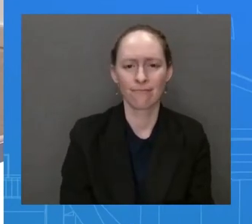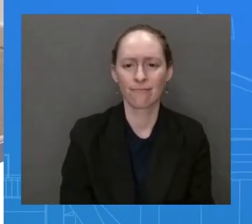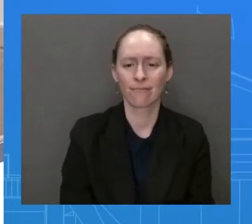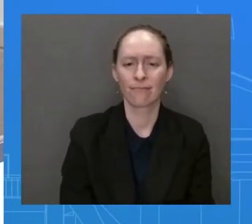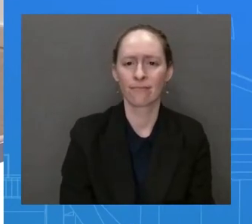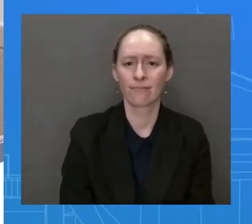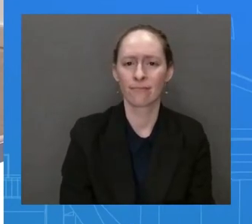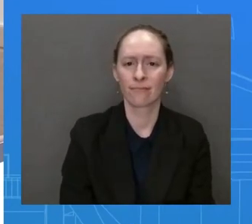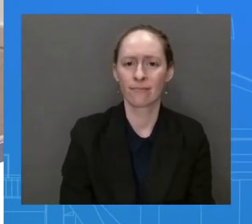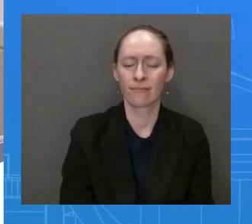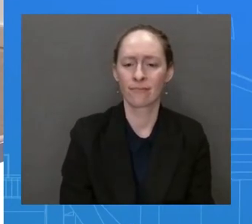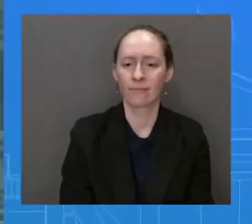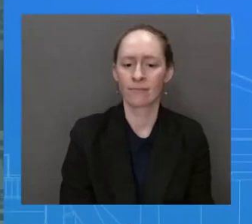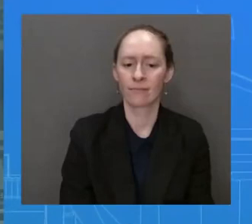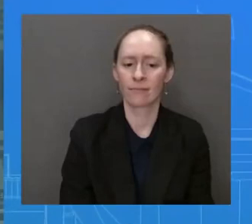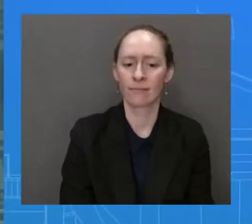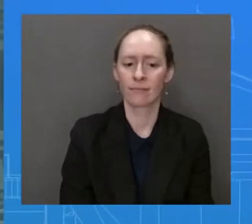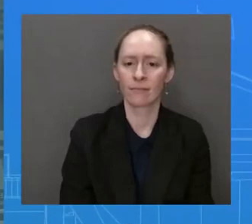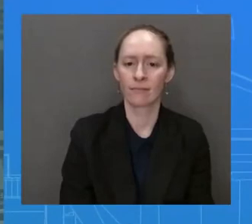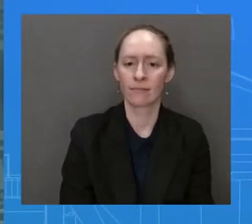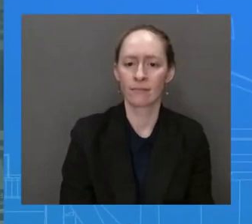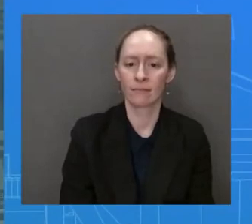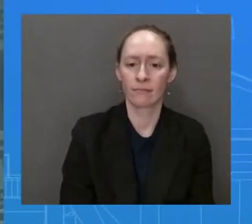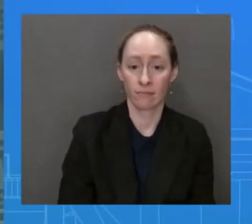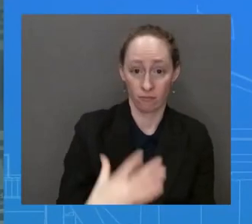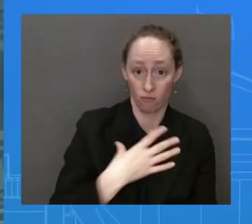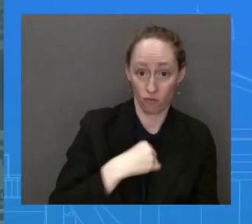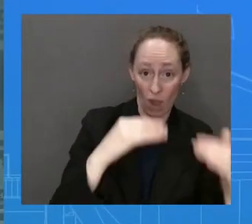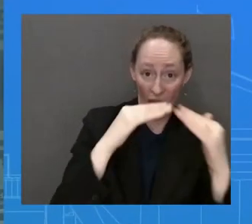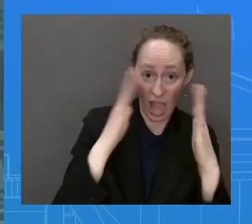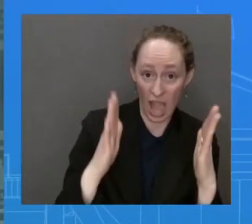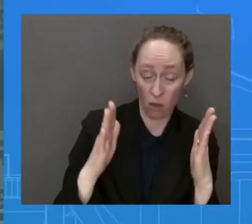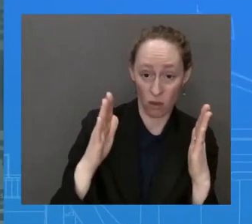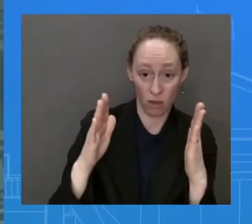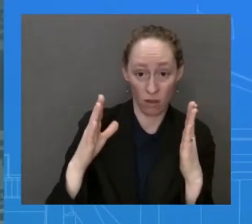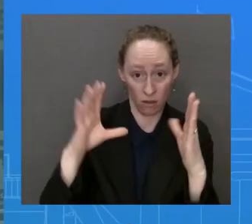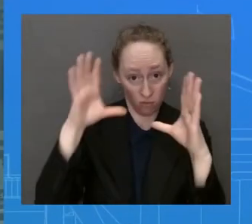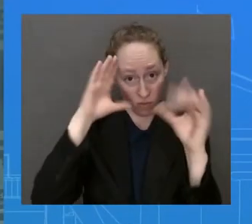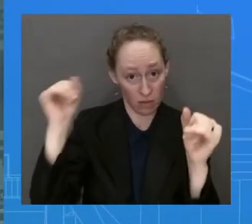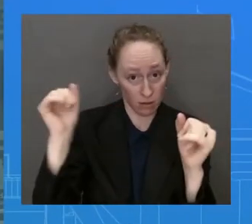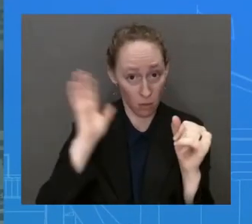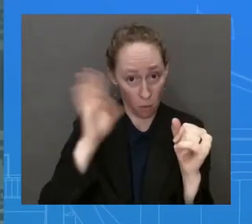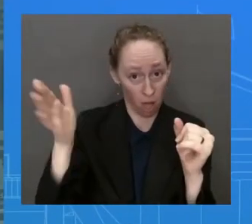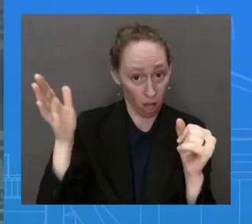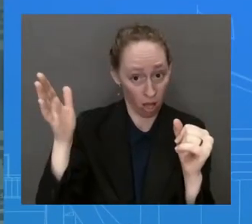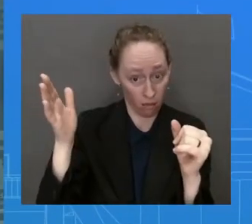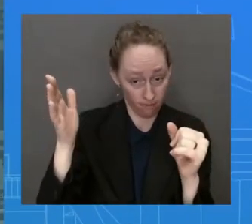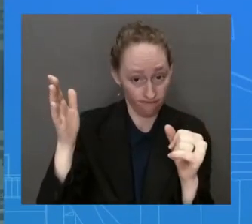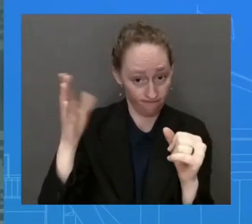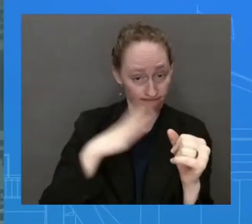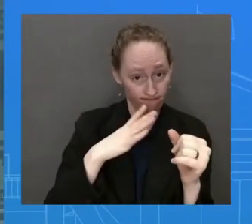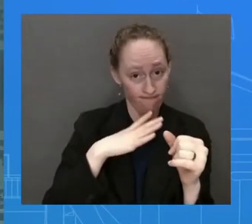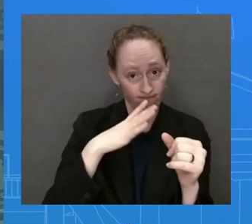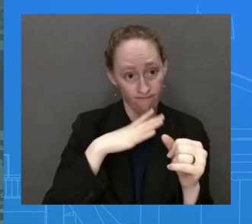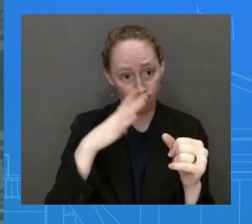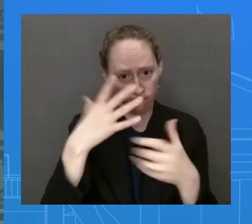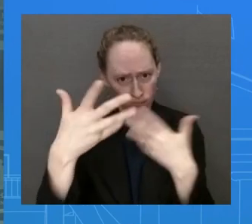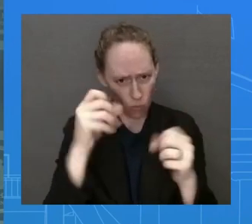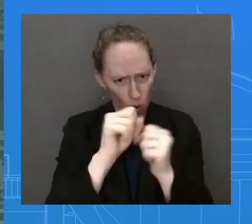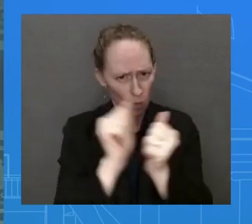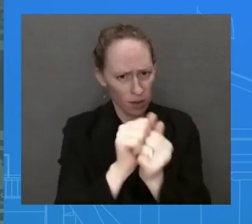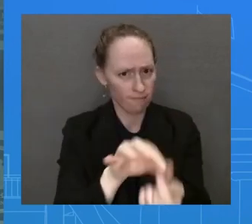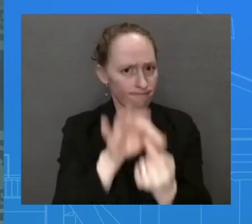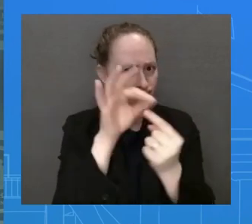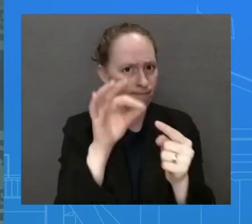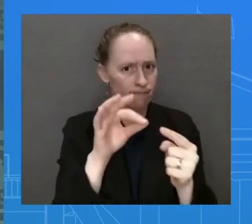counsel investigation? We have said that we are going to continue to fully cooperate. We have been. The president's